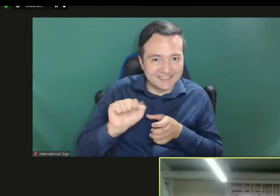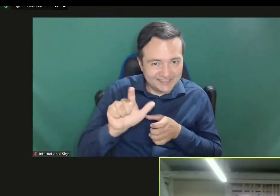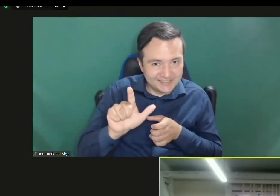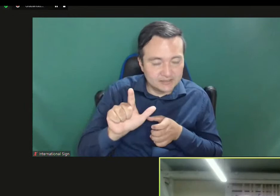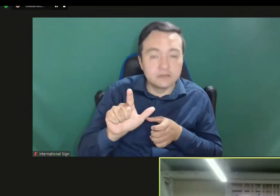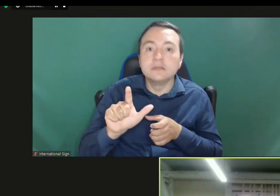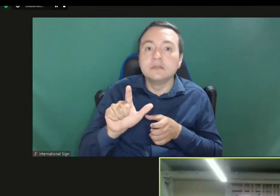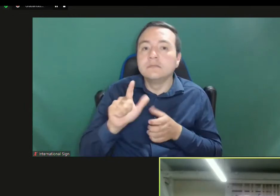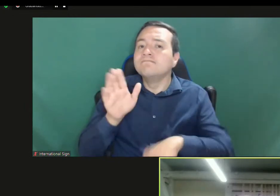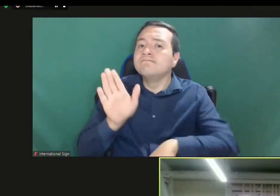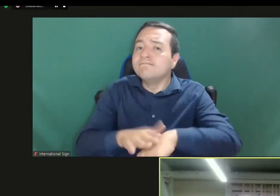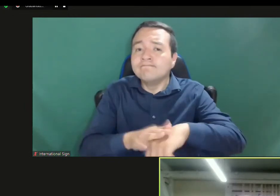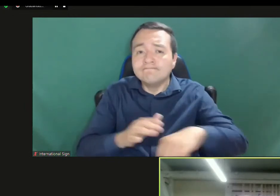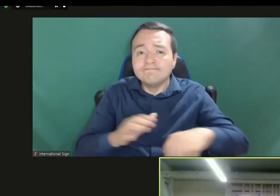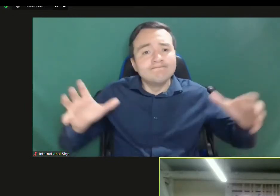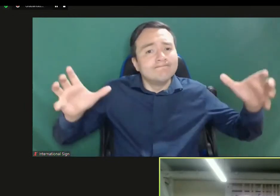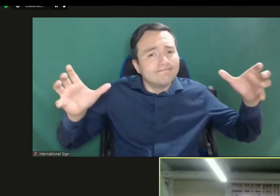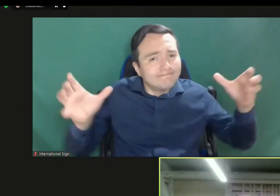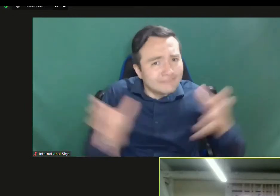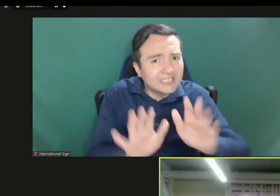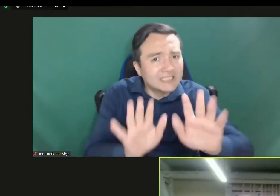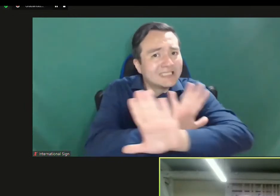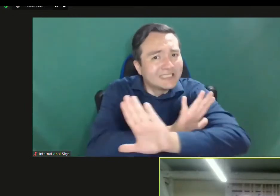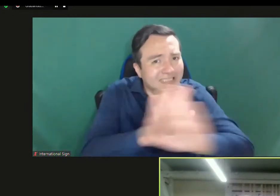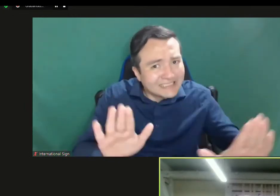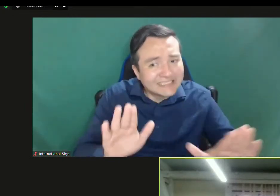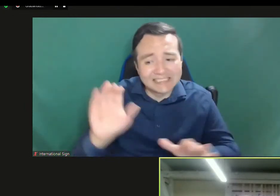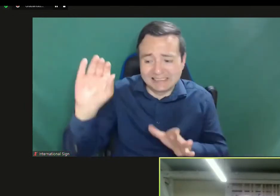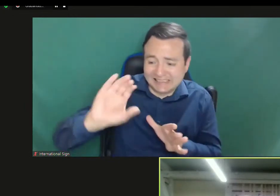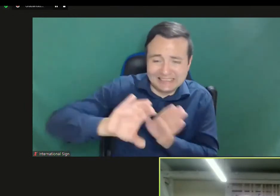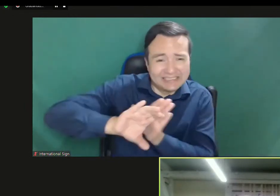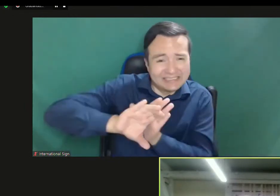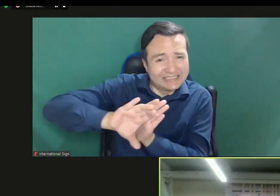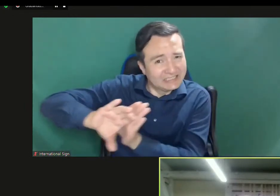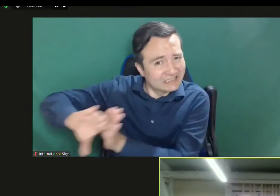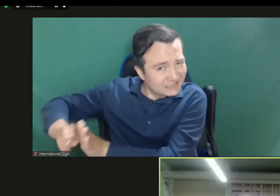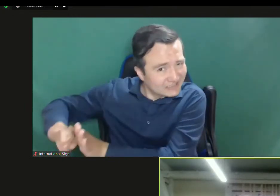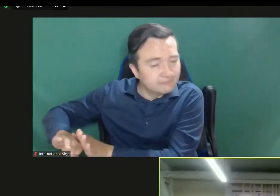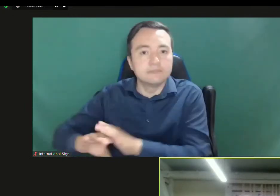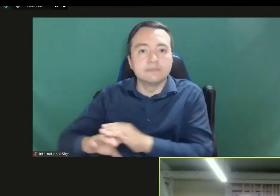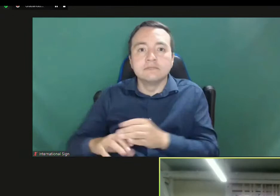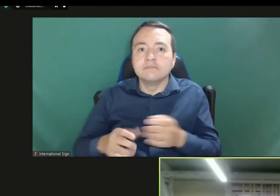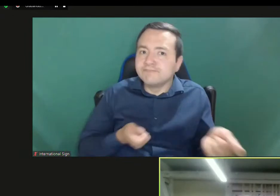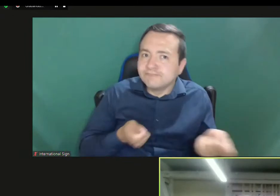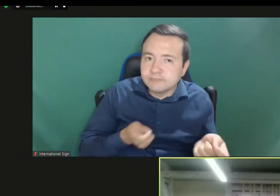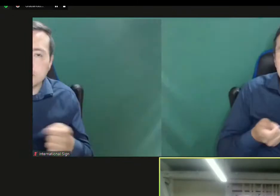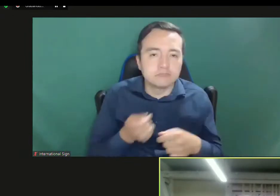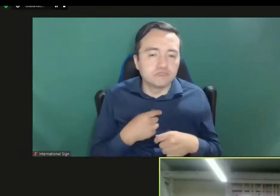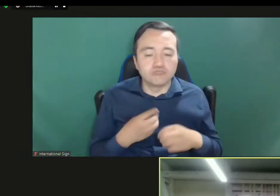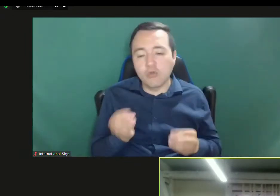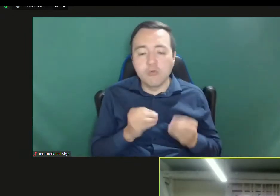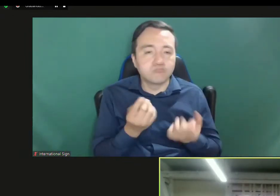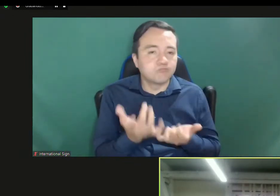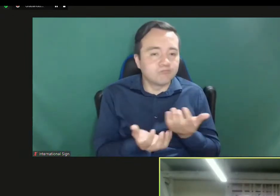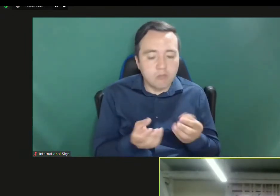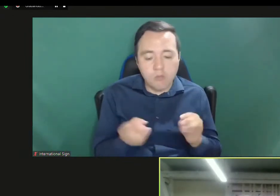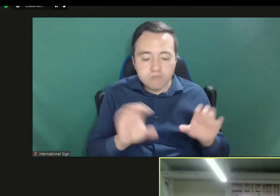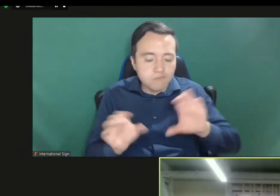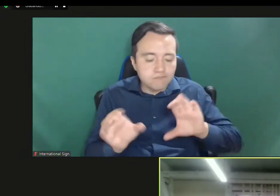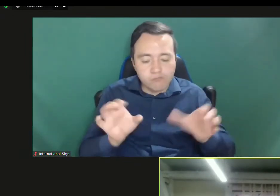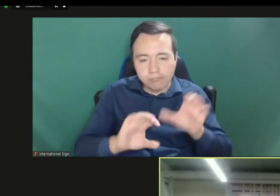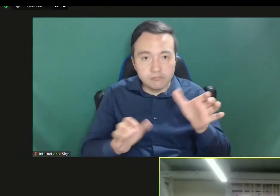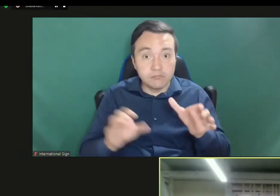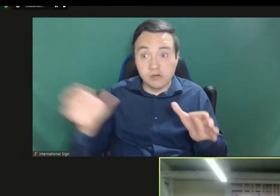17 May, an infomercial has been developed on the risk factors, the effects, the